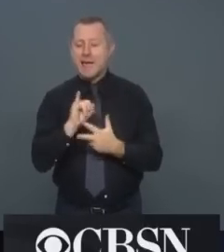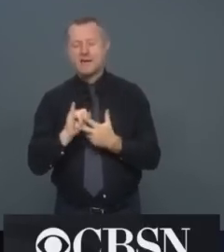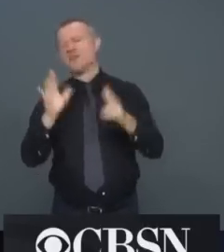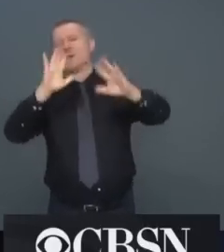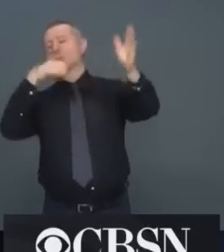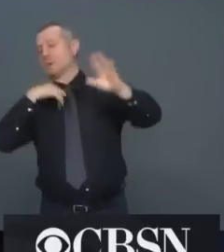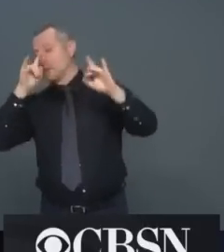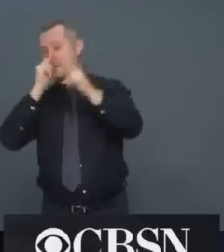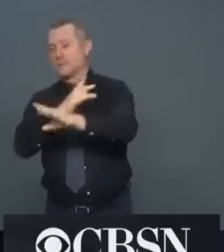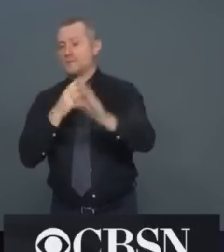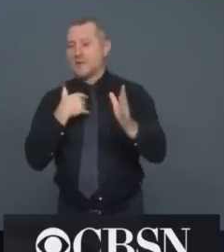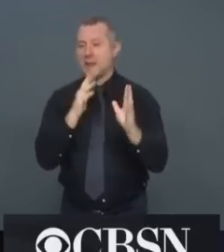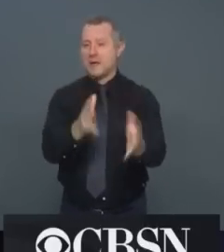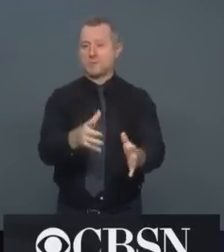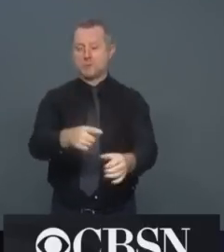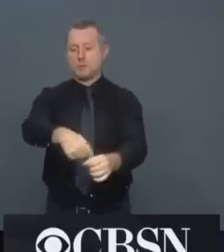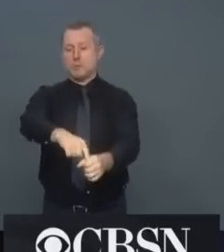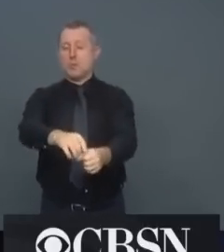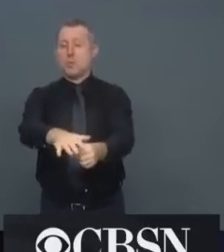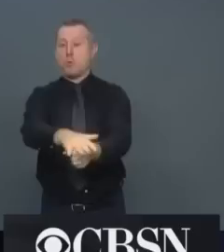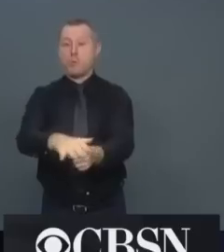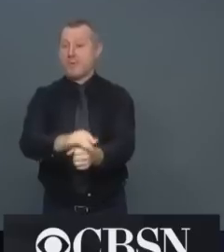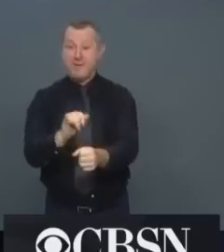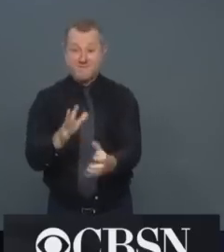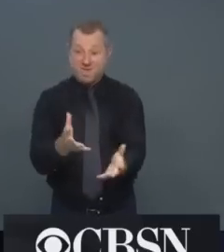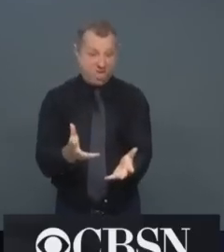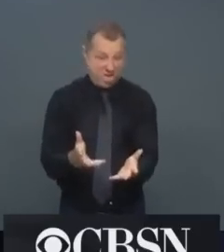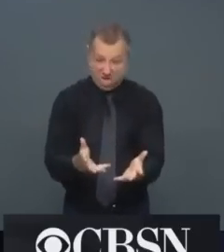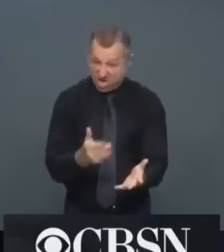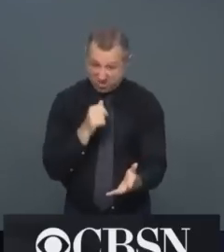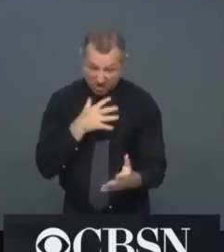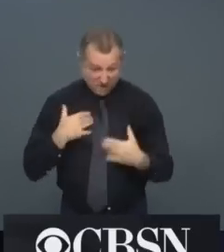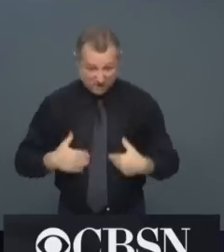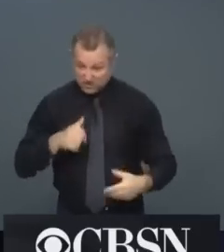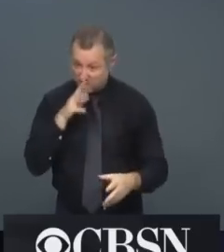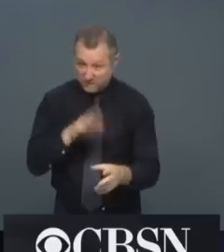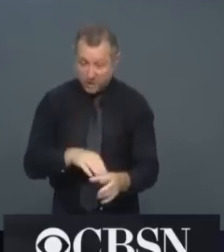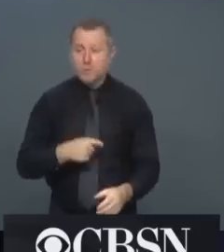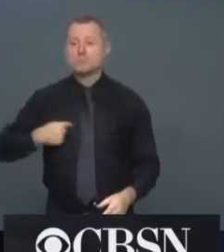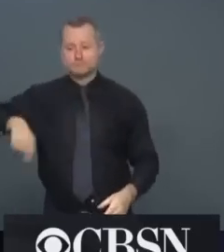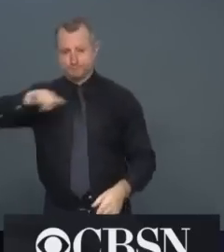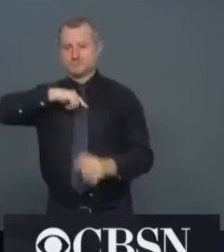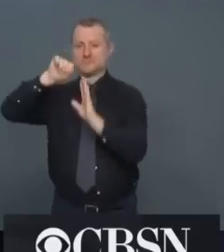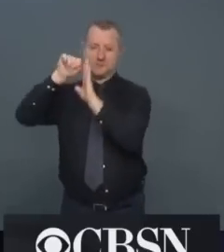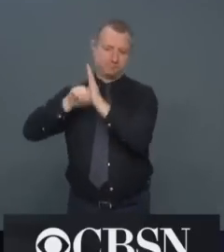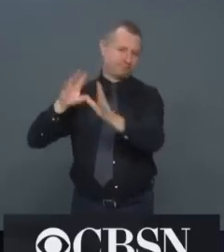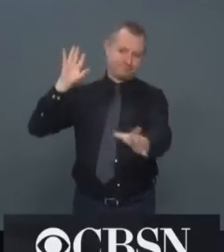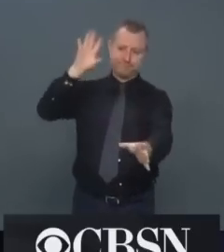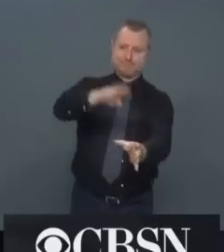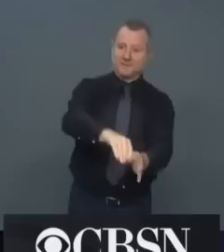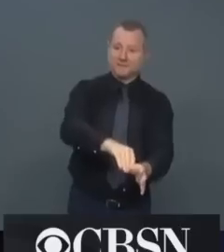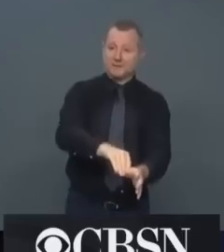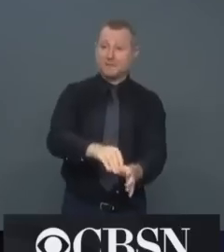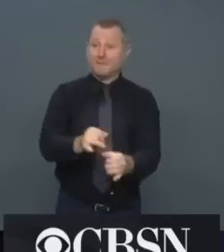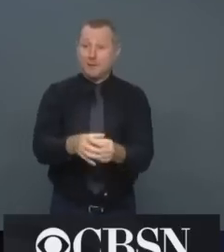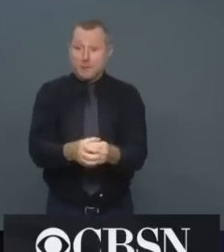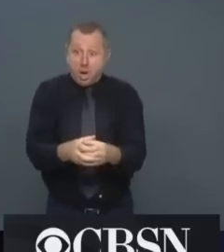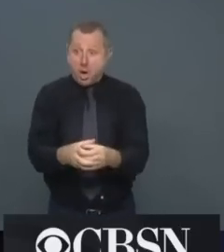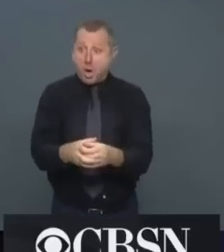in. When a cluster is affecting the overall infection rate, which is what would have